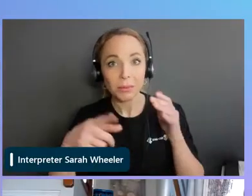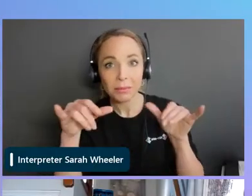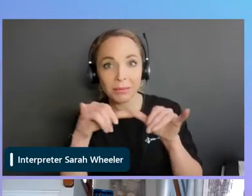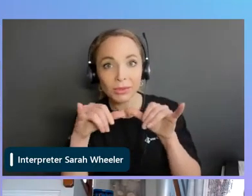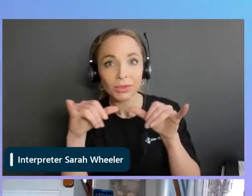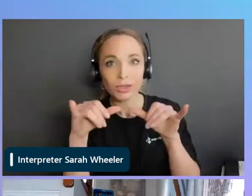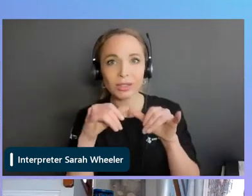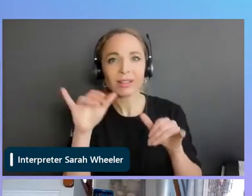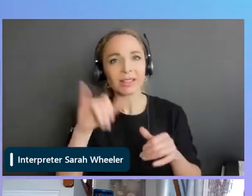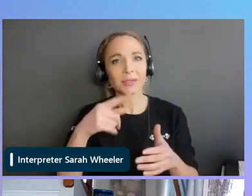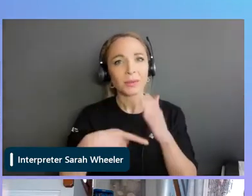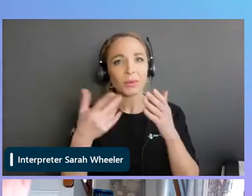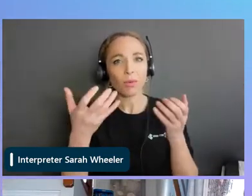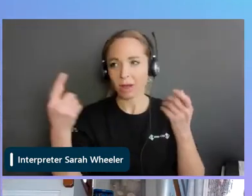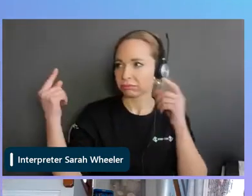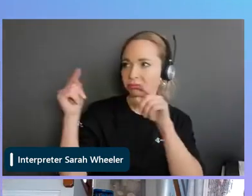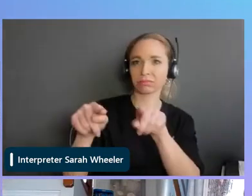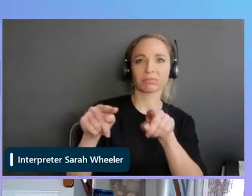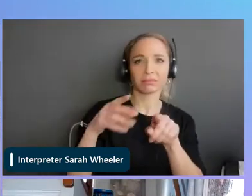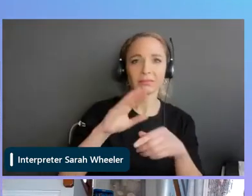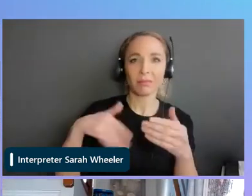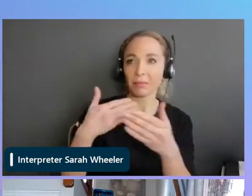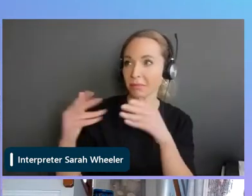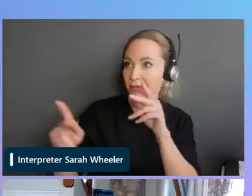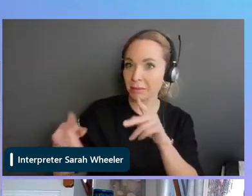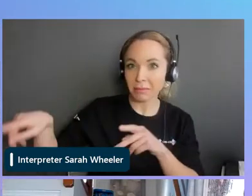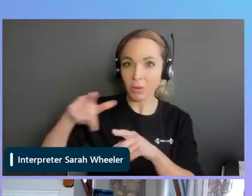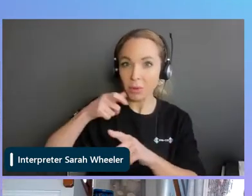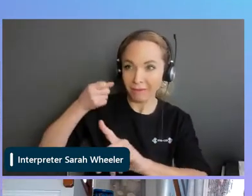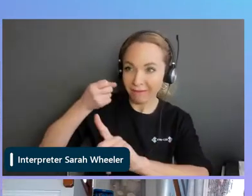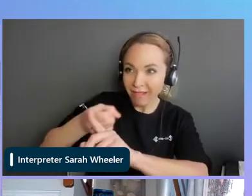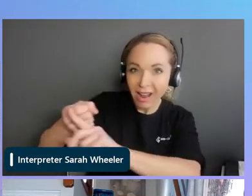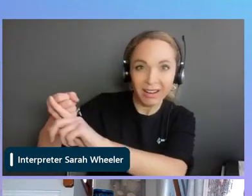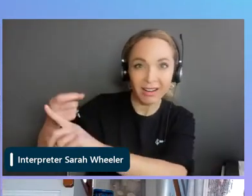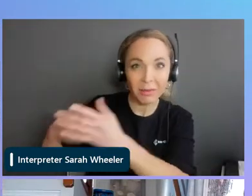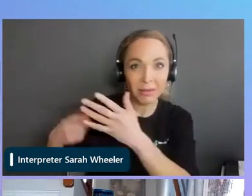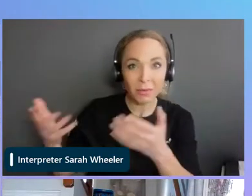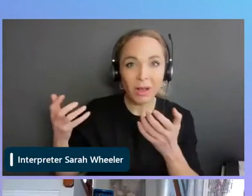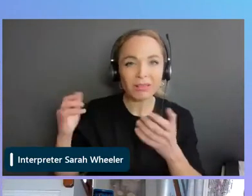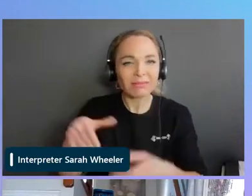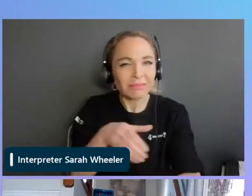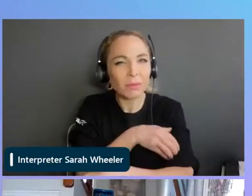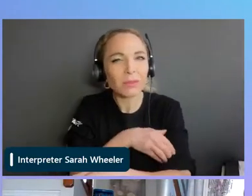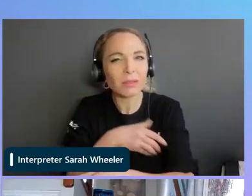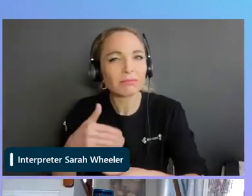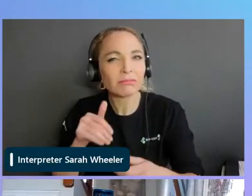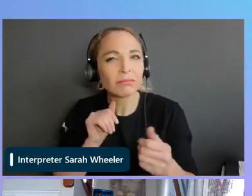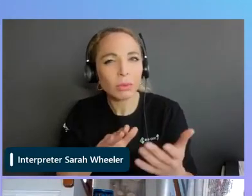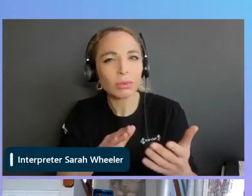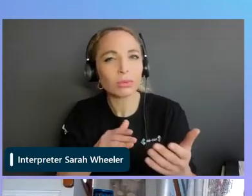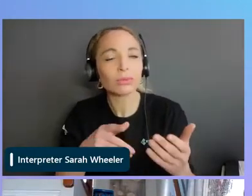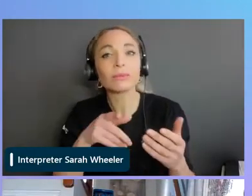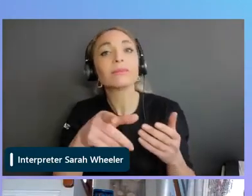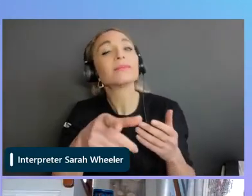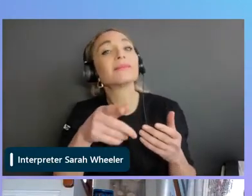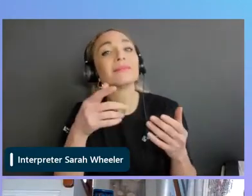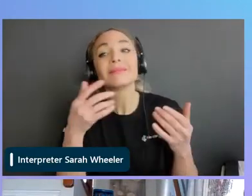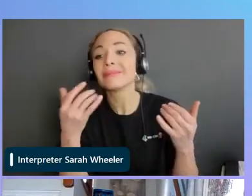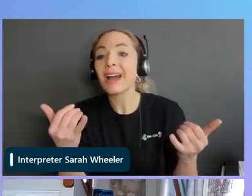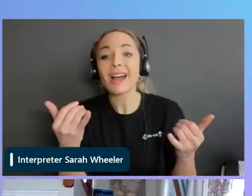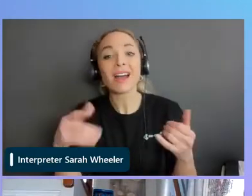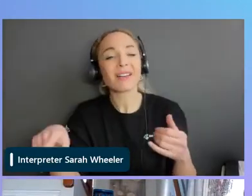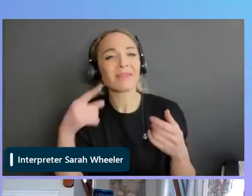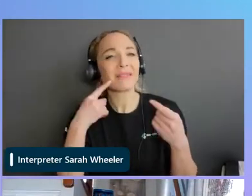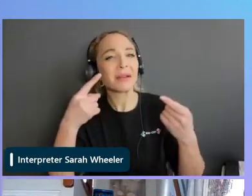what you actually want and what the people who are affected want is a powerful, powerful approach. Now, there's a really